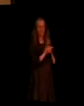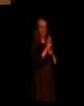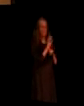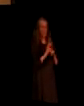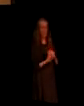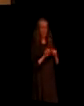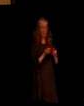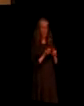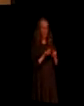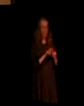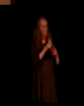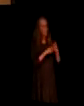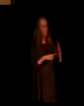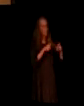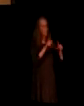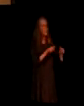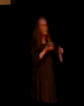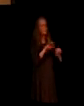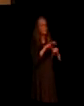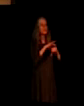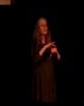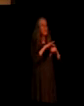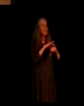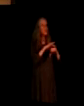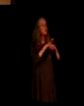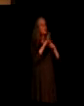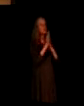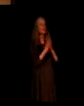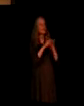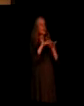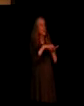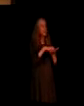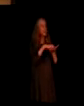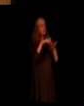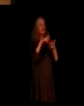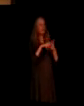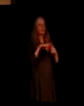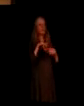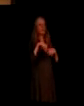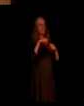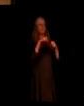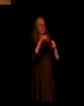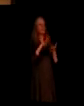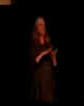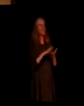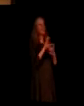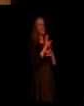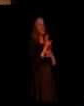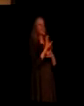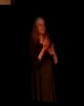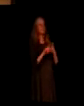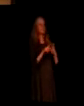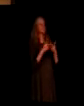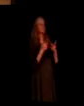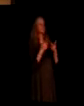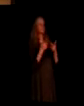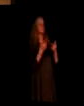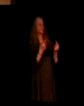happen if the terrestrial biosphere got weaker and started taking up less carbon. Then we'd be in worse trouble